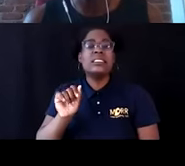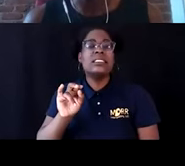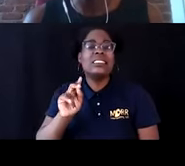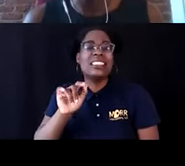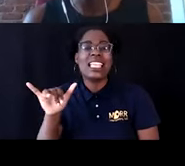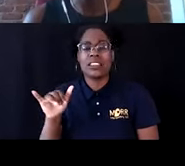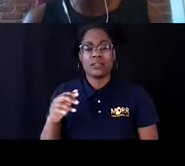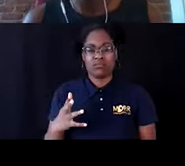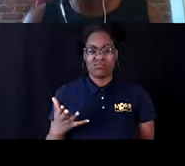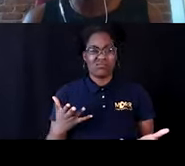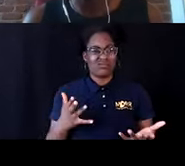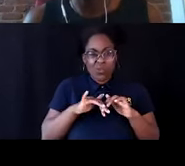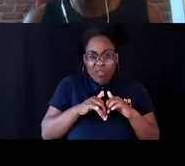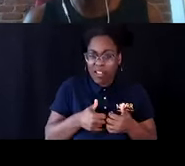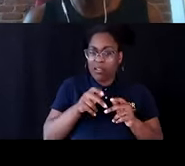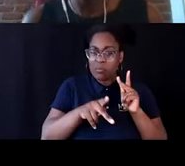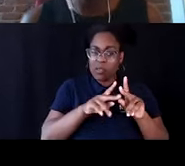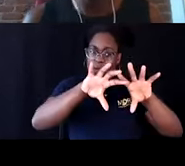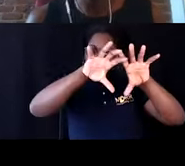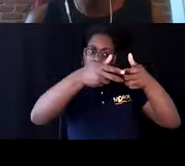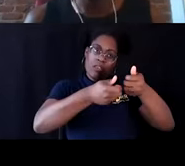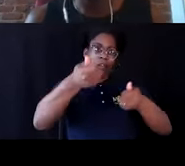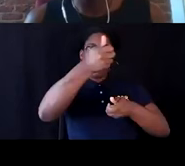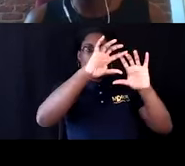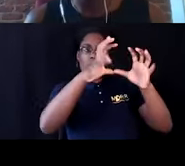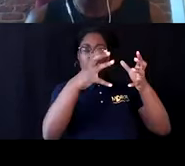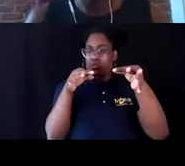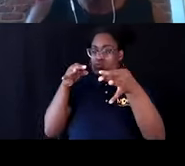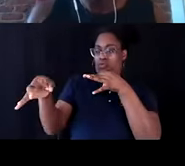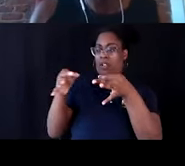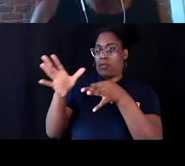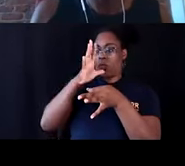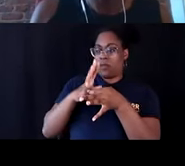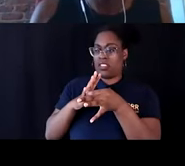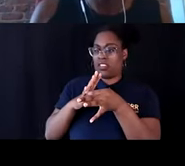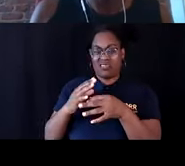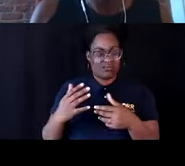hypocrisies of a gender system that doesn't really hold up when we consider race.